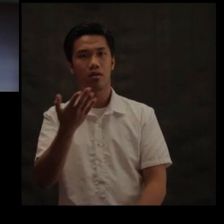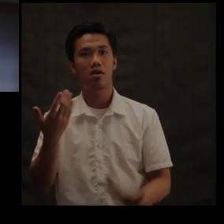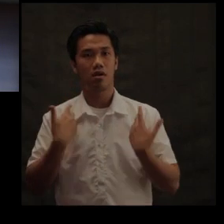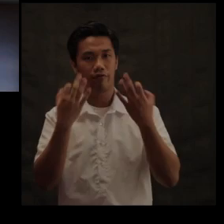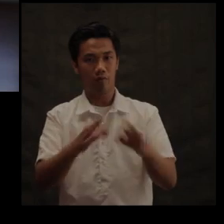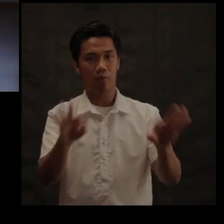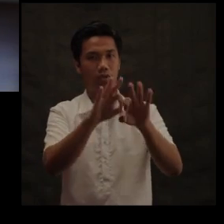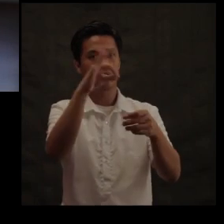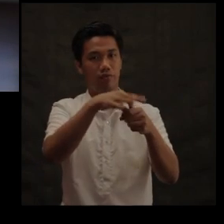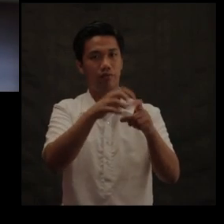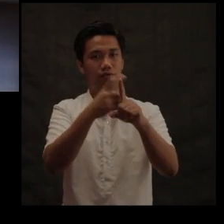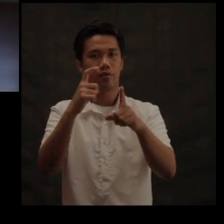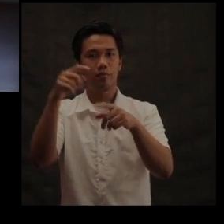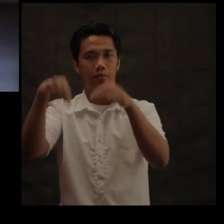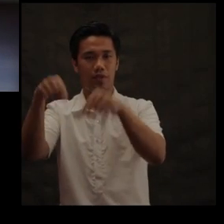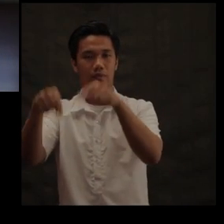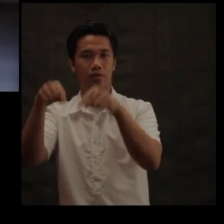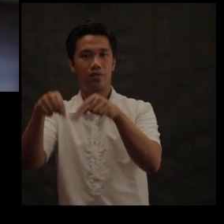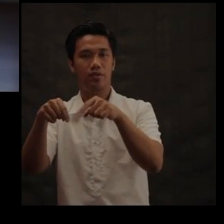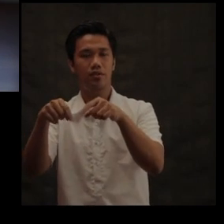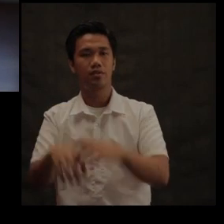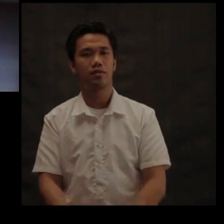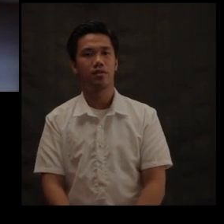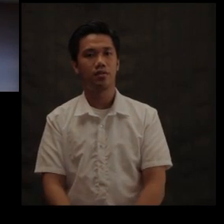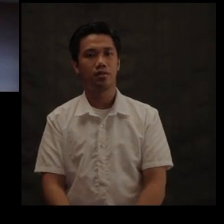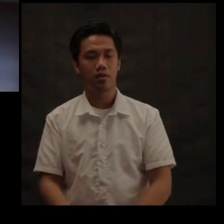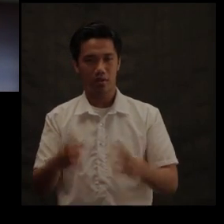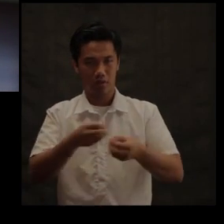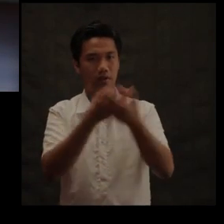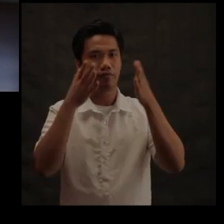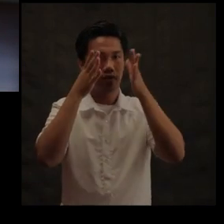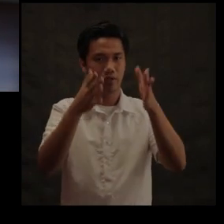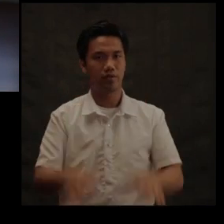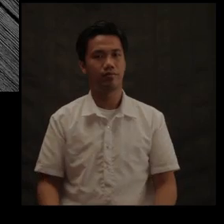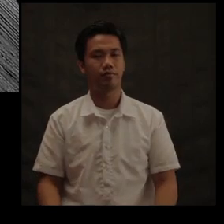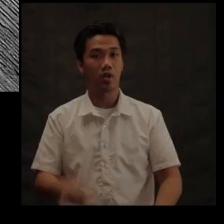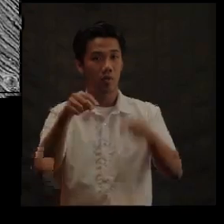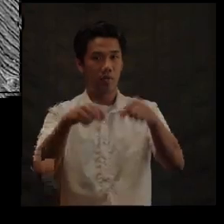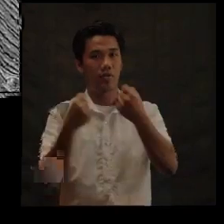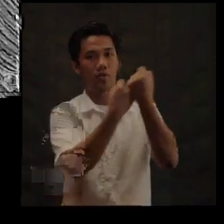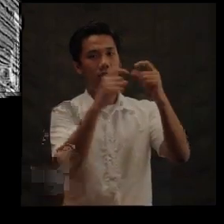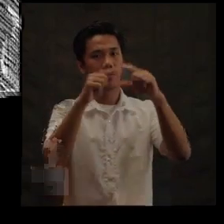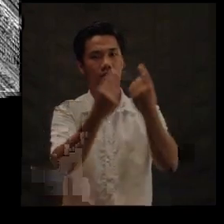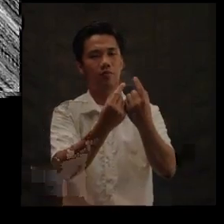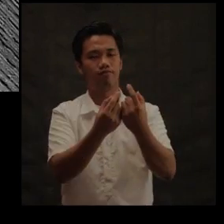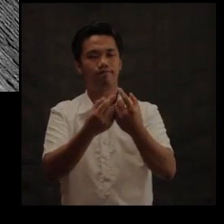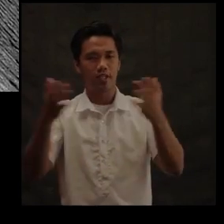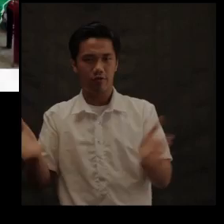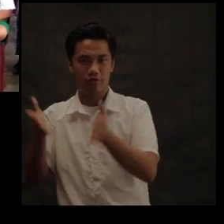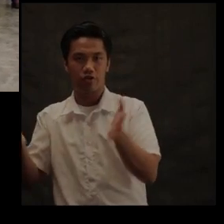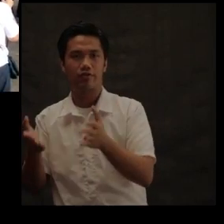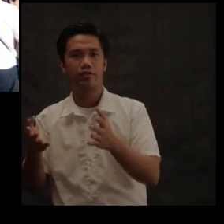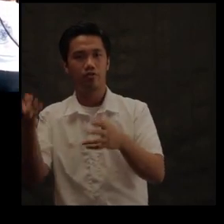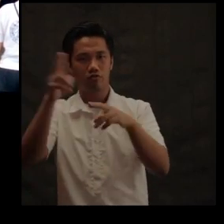Makita rin nila na may weight yung votes ng PWD. Bigyan rin kayo ng atensyon. PWD support groups have been